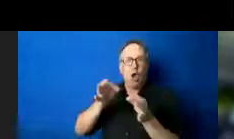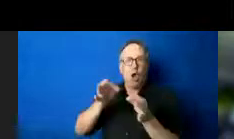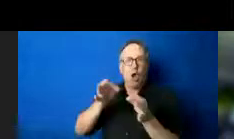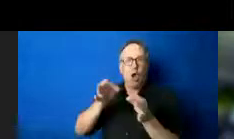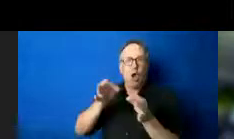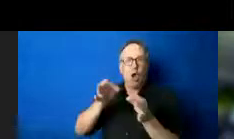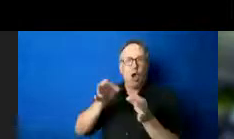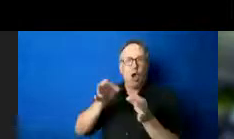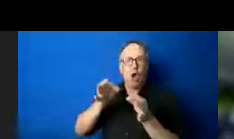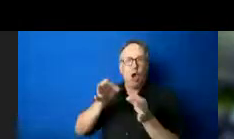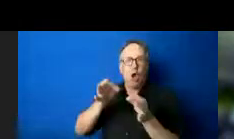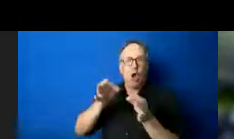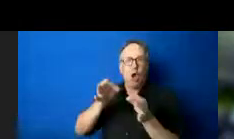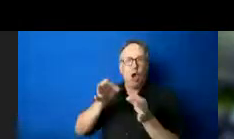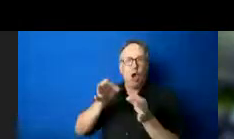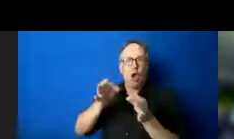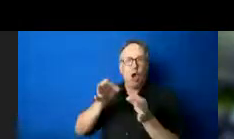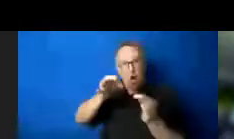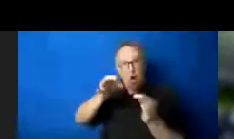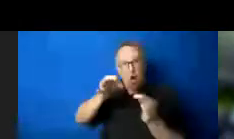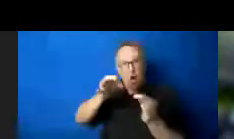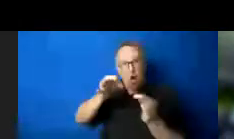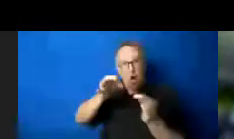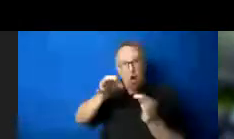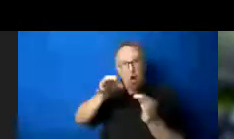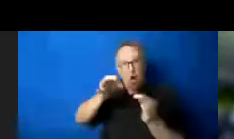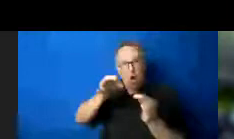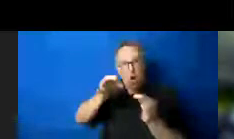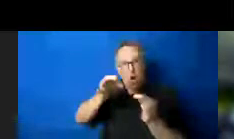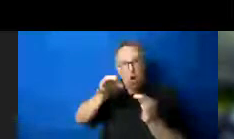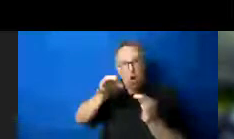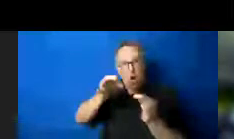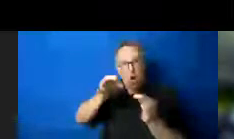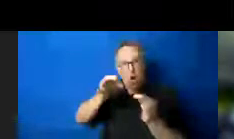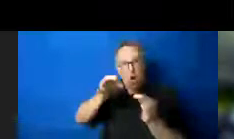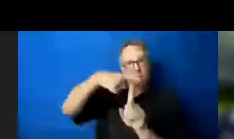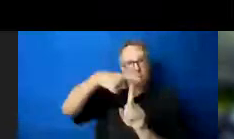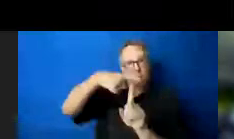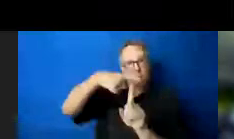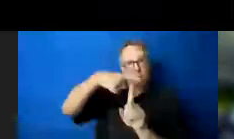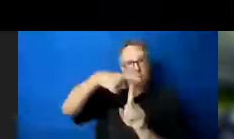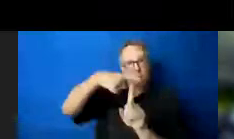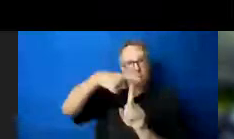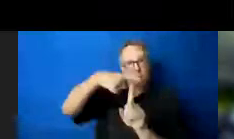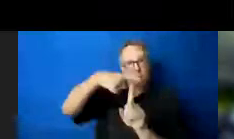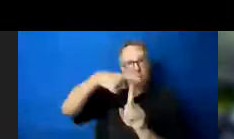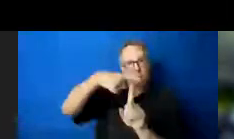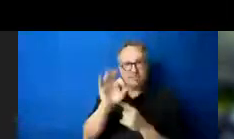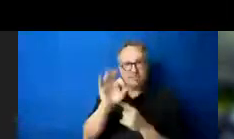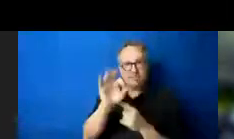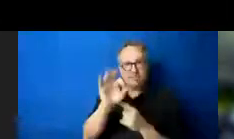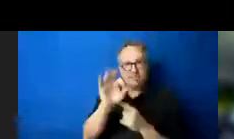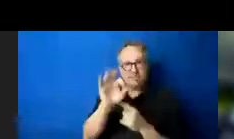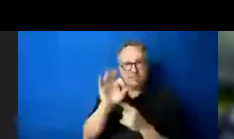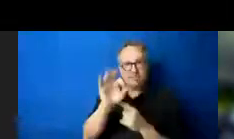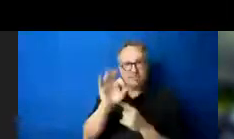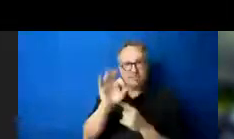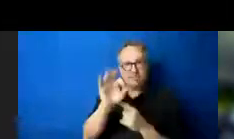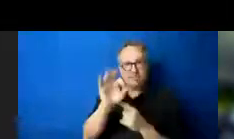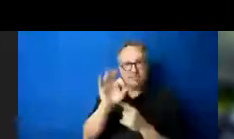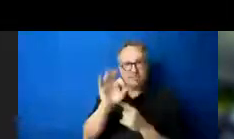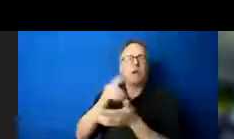early, really that means reaching out to your provider if you test positive for COVID-19 to talk about what treatment options